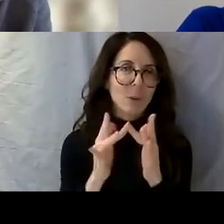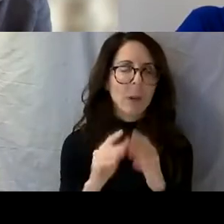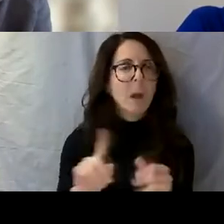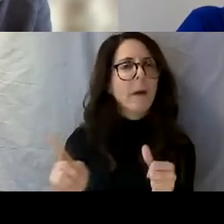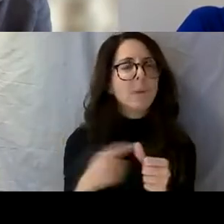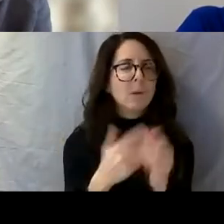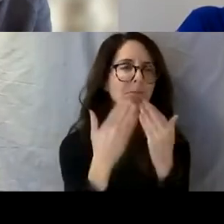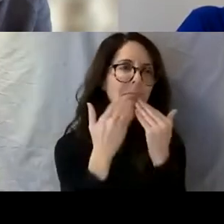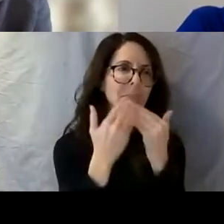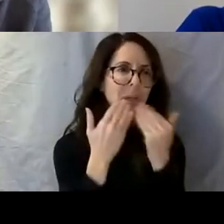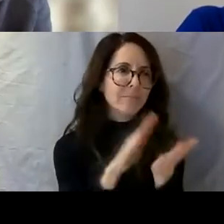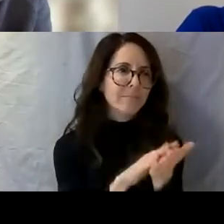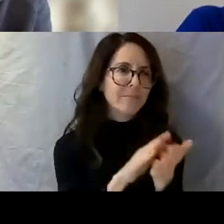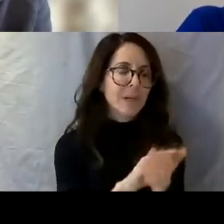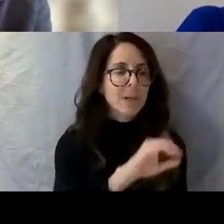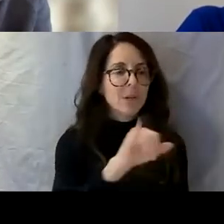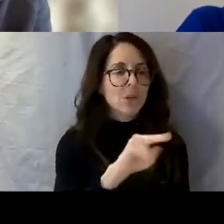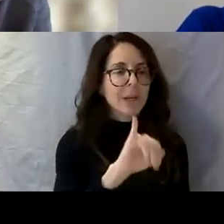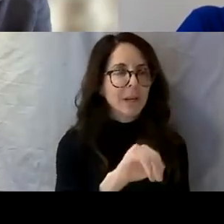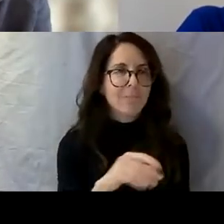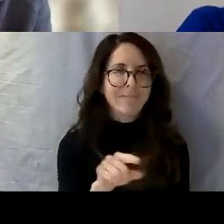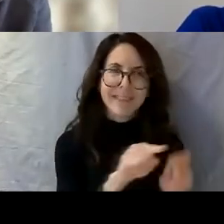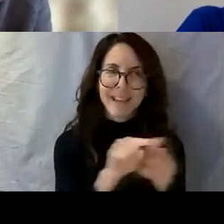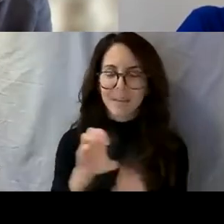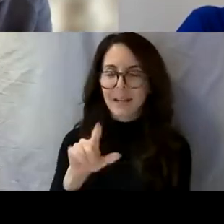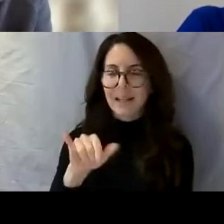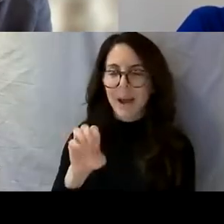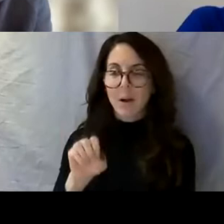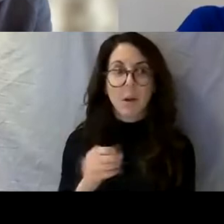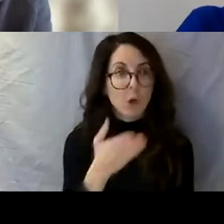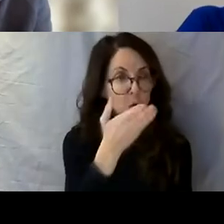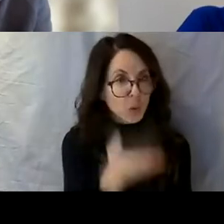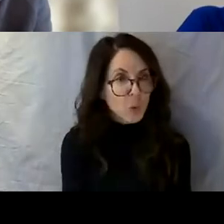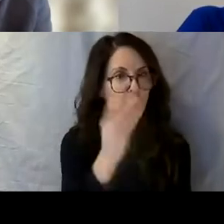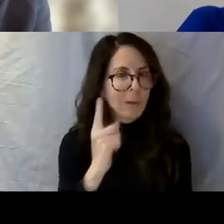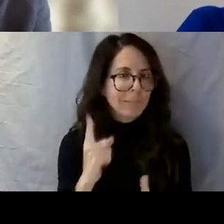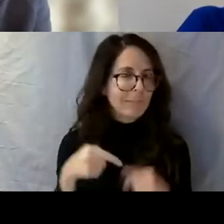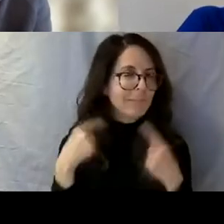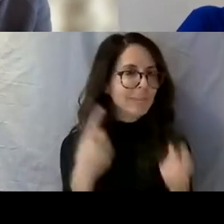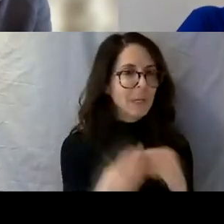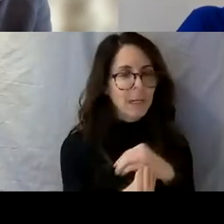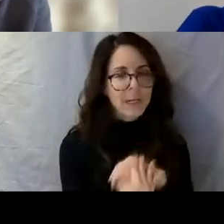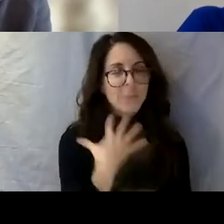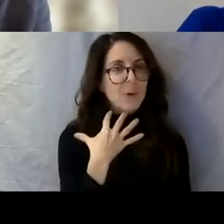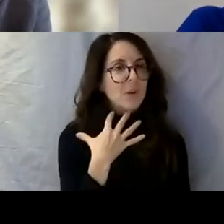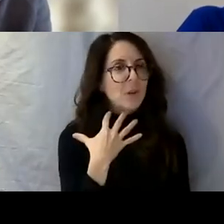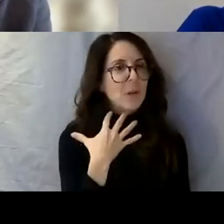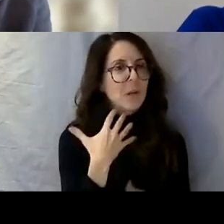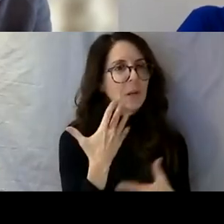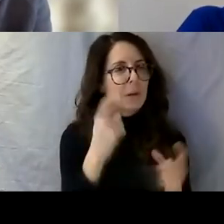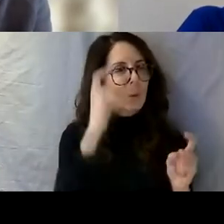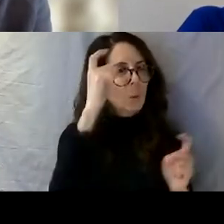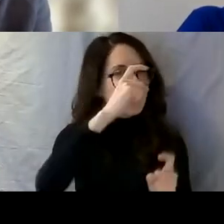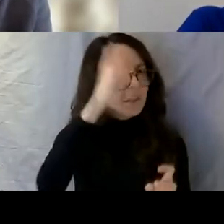to you, Jenny. I want to follow Claire. Actually, you have been a long time inspiration and a source of wisdom